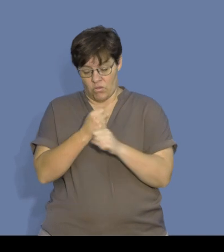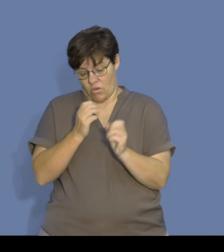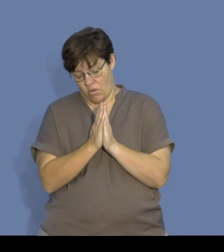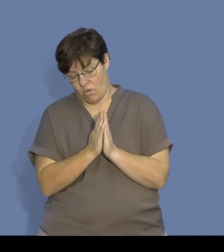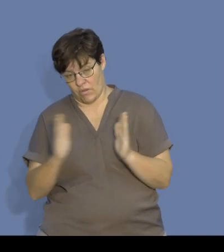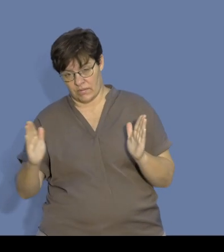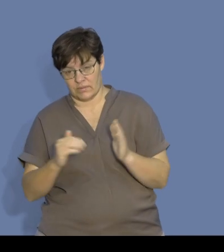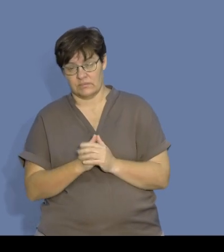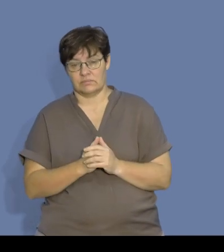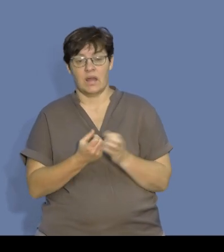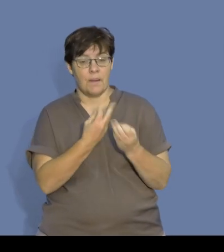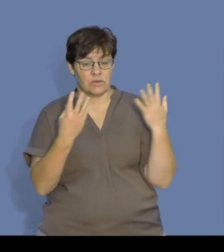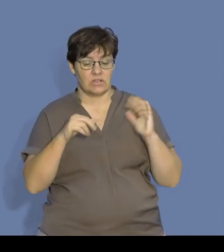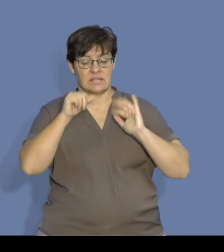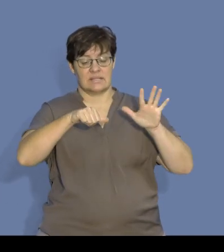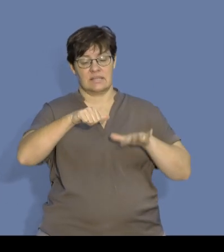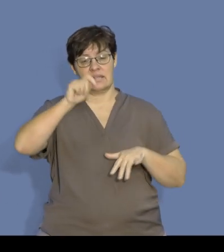year, an amount of